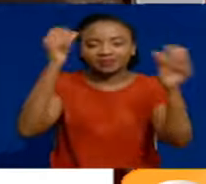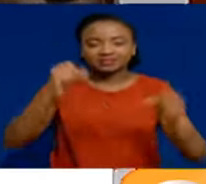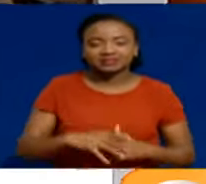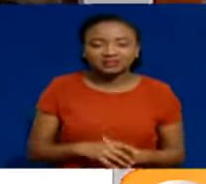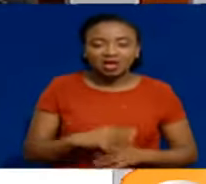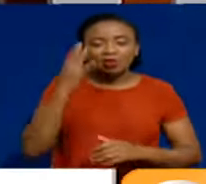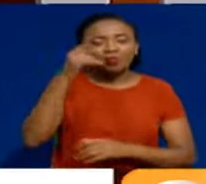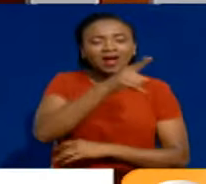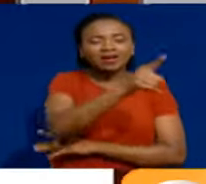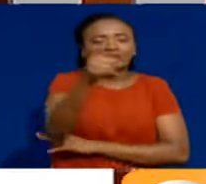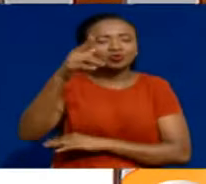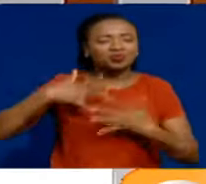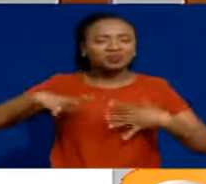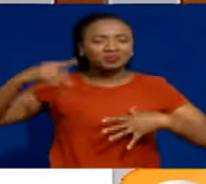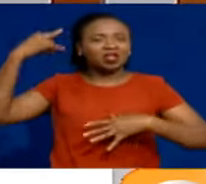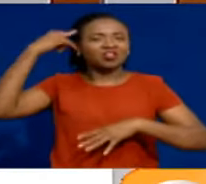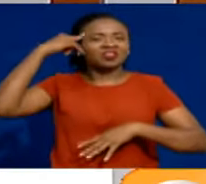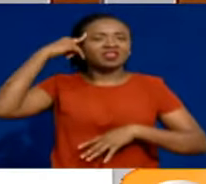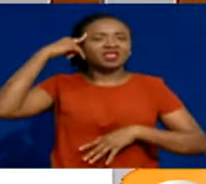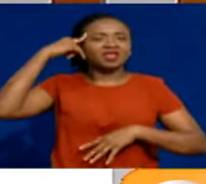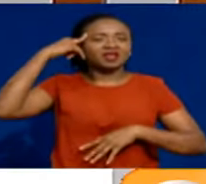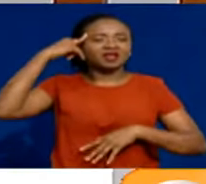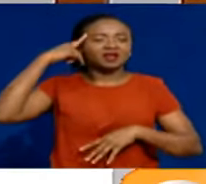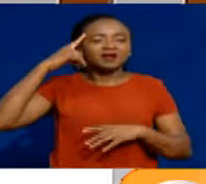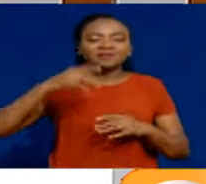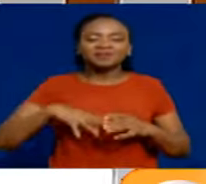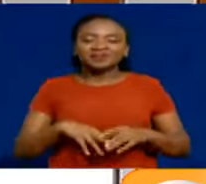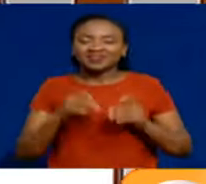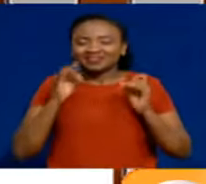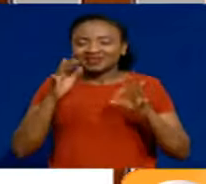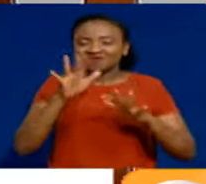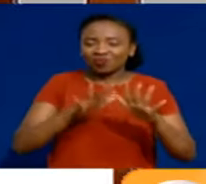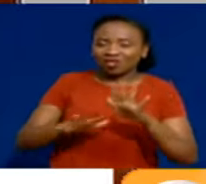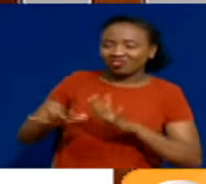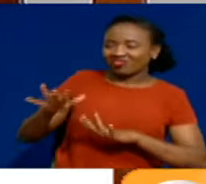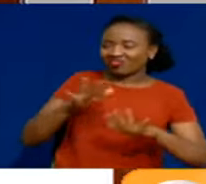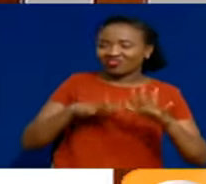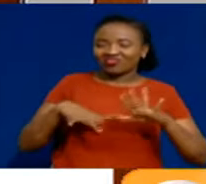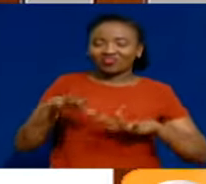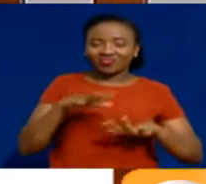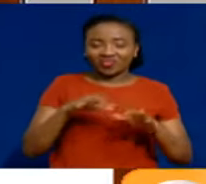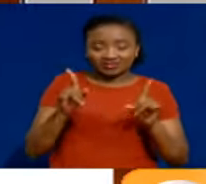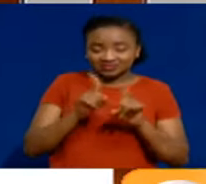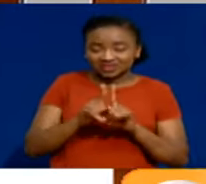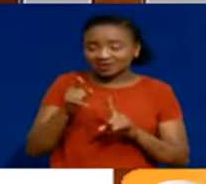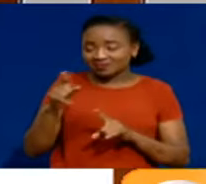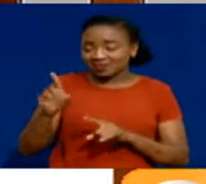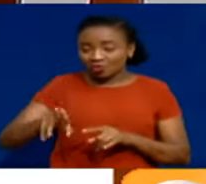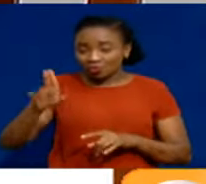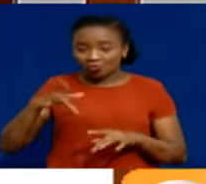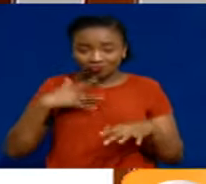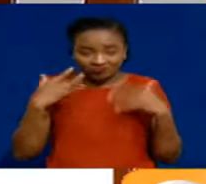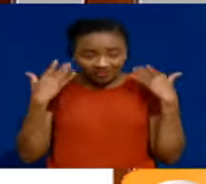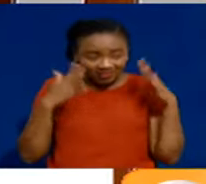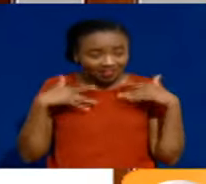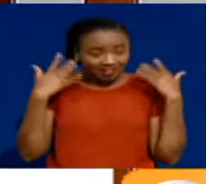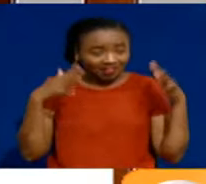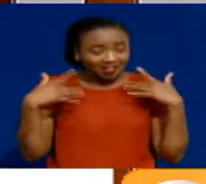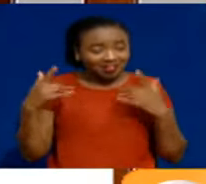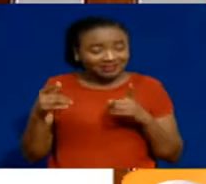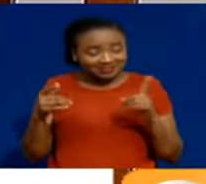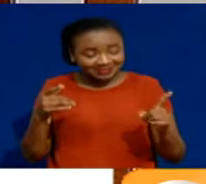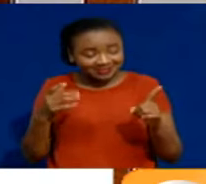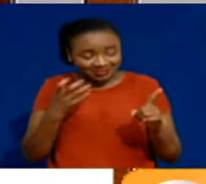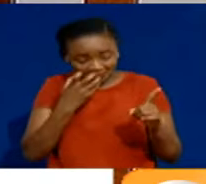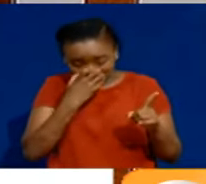Because you people, you think, you know, if it is worrying even the president, it is worrying every politician.